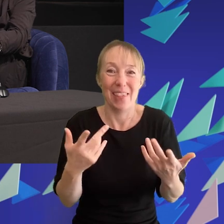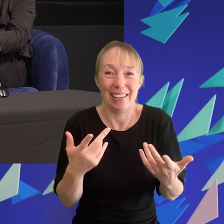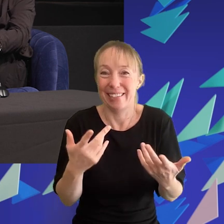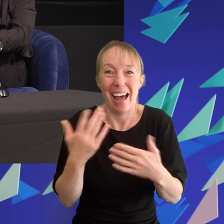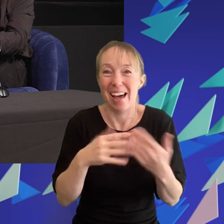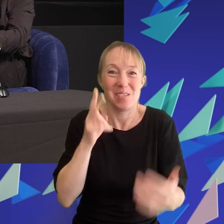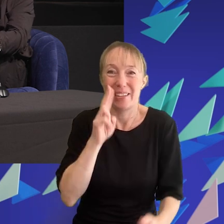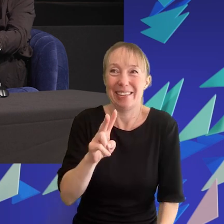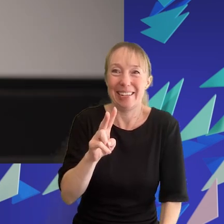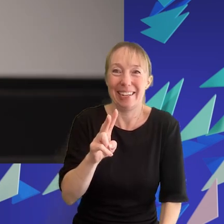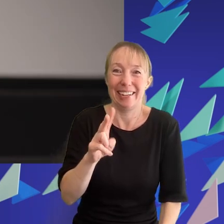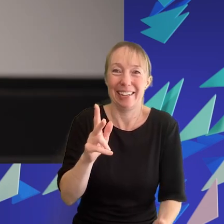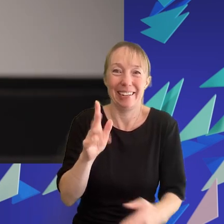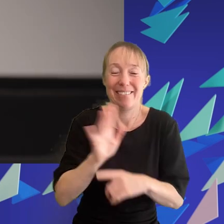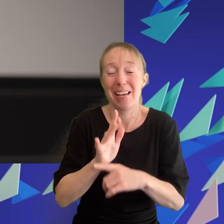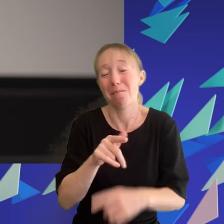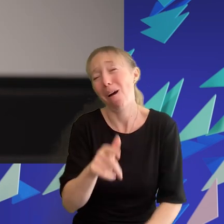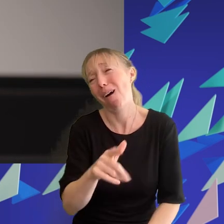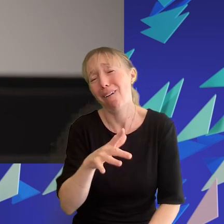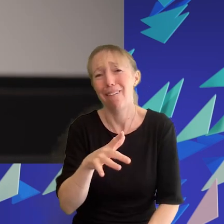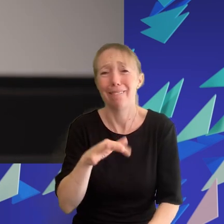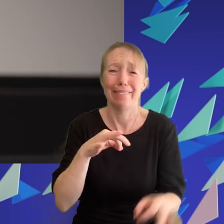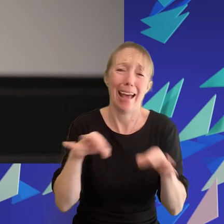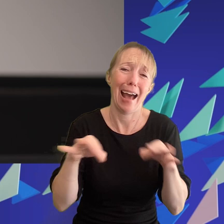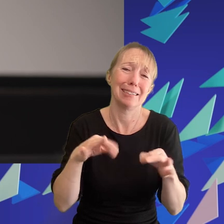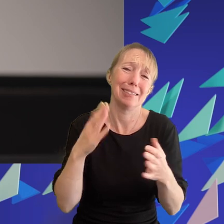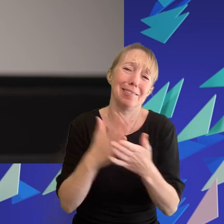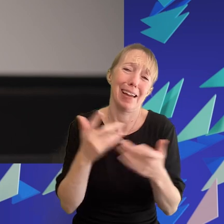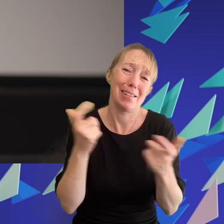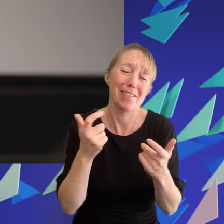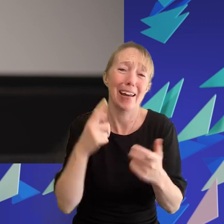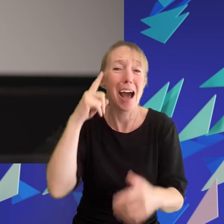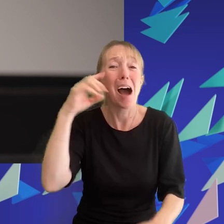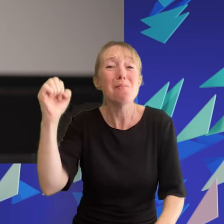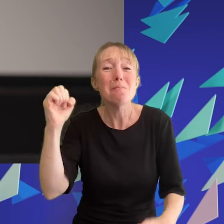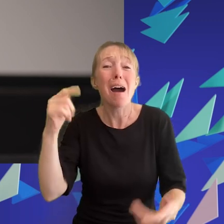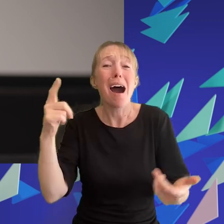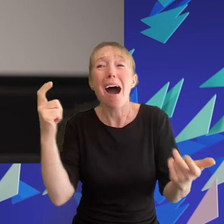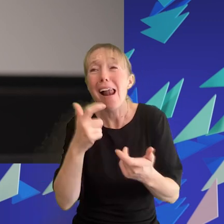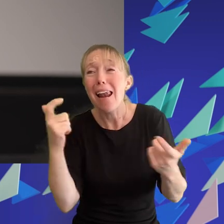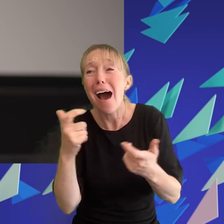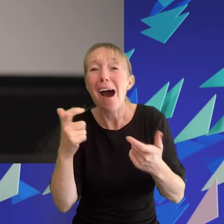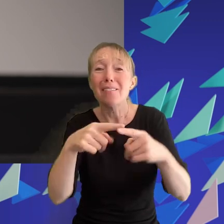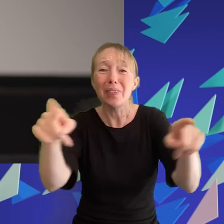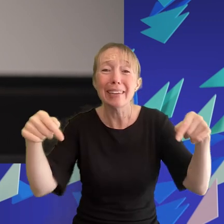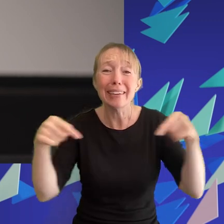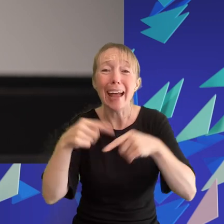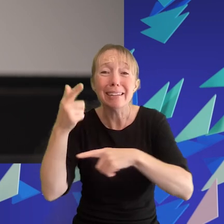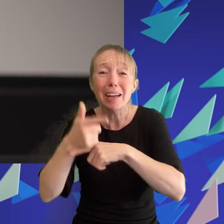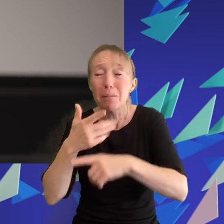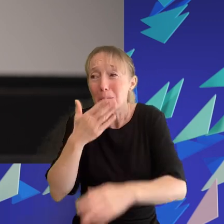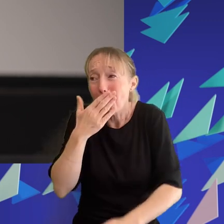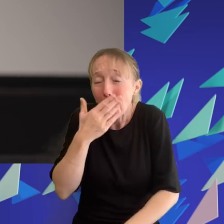it. it's so funny, these guys. I remember how I was laughing in this. I have never laughed in a set in my life.